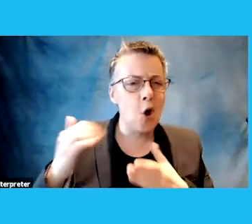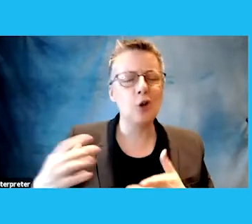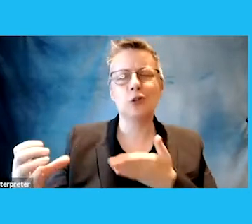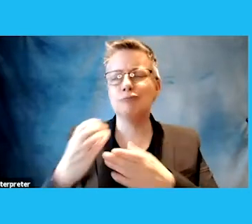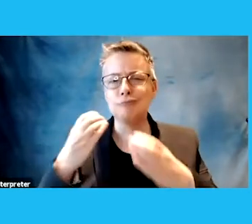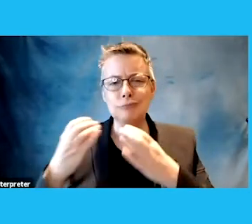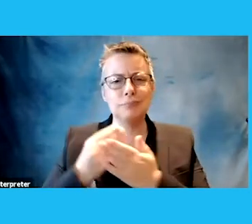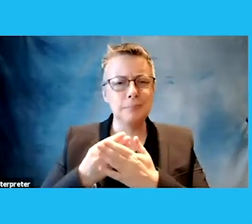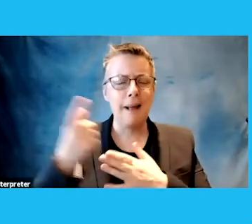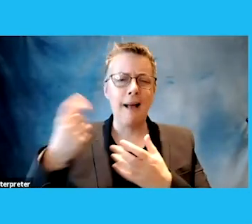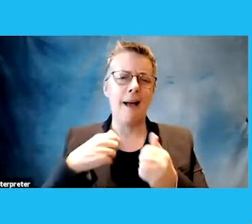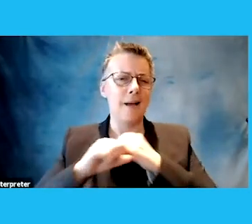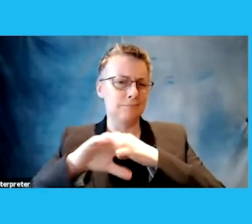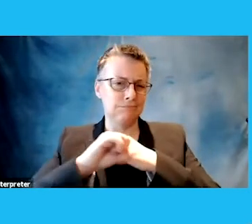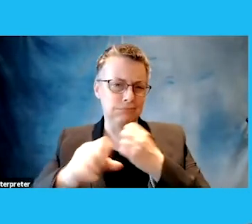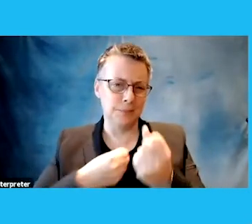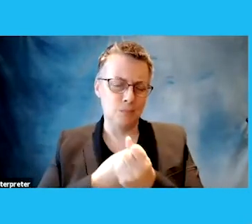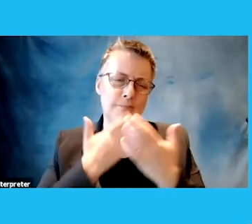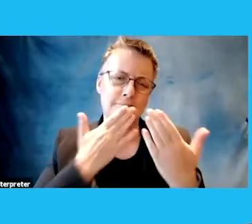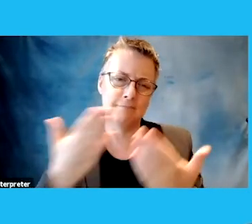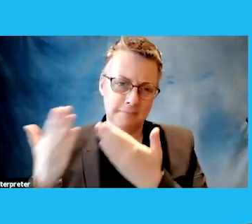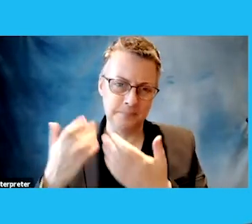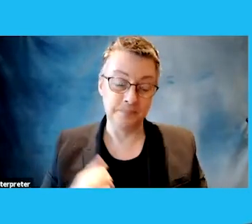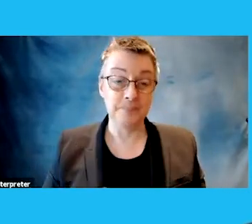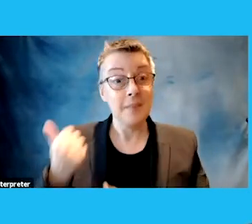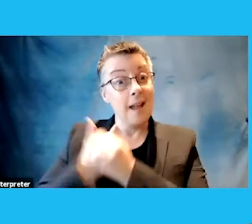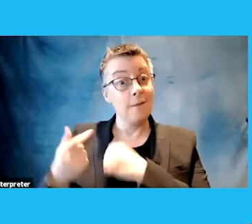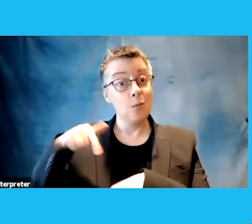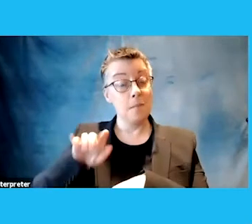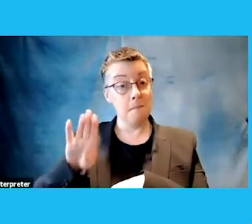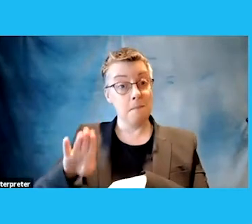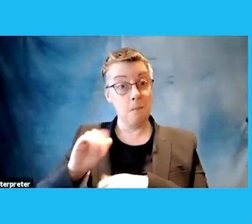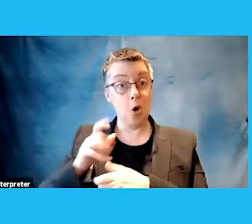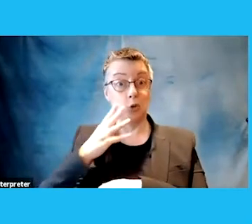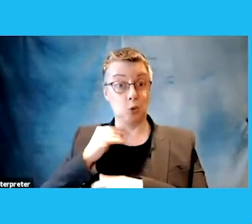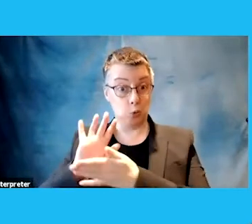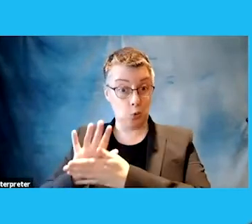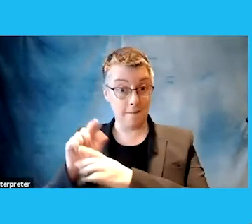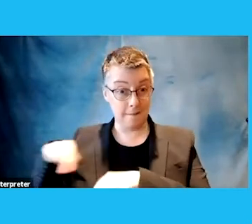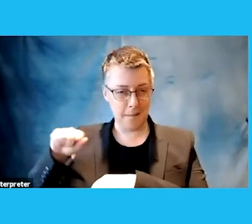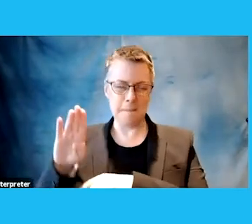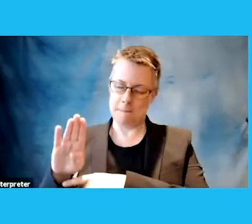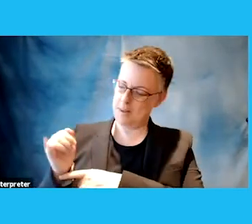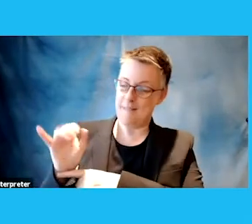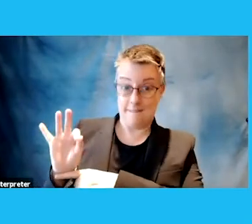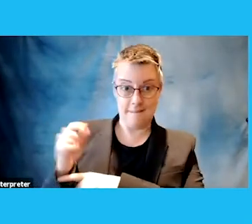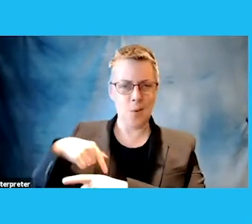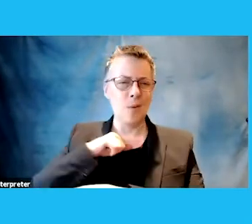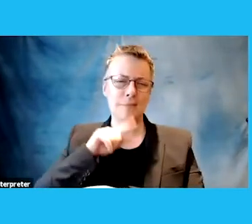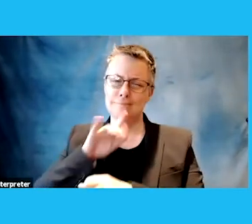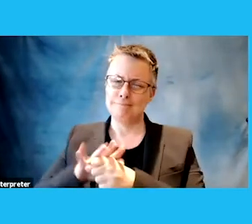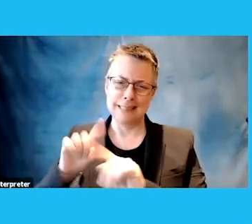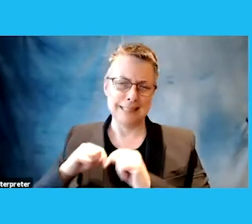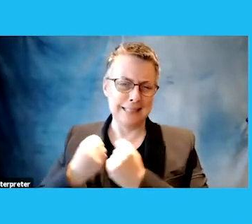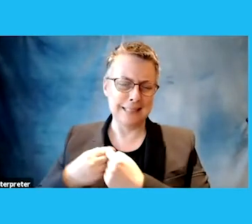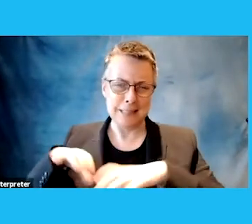promotional support. Everyone at Boston Jewish Film is part of a very dedicated team, and we are fortunate to